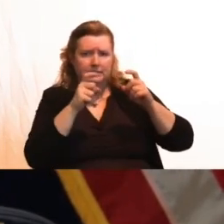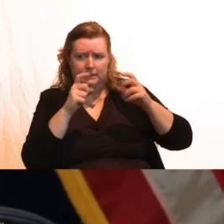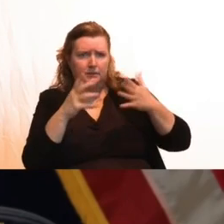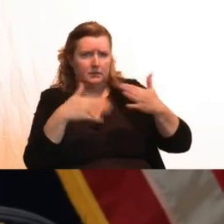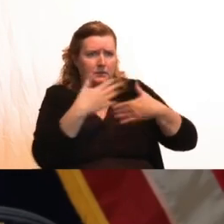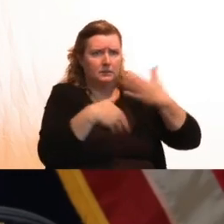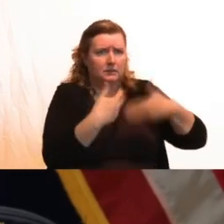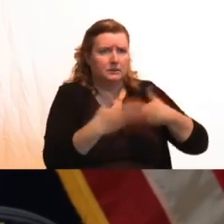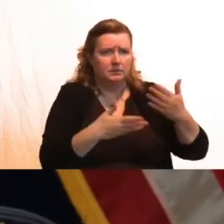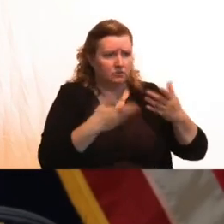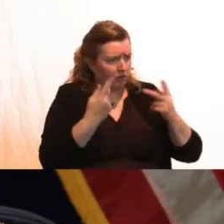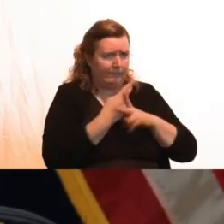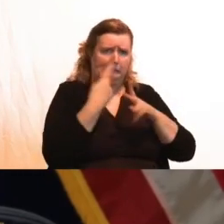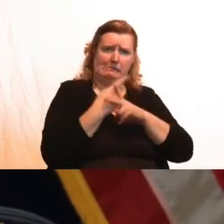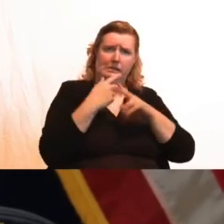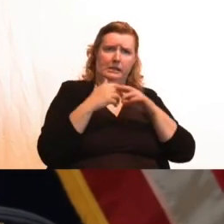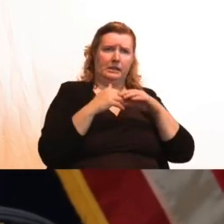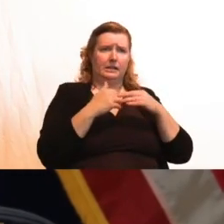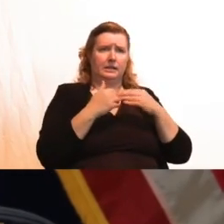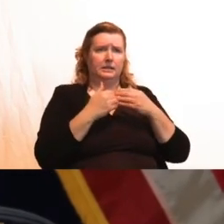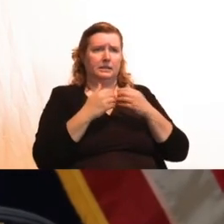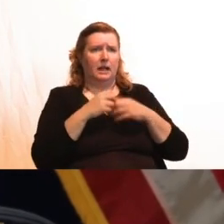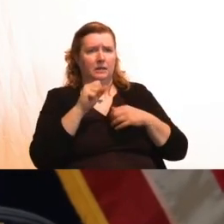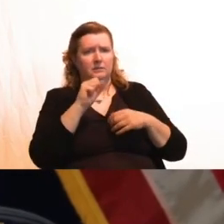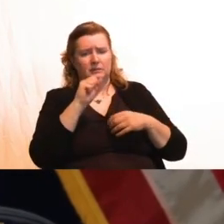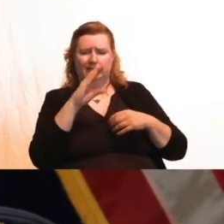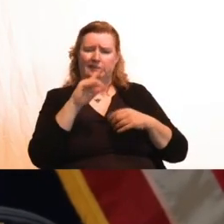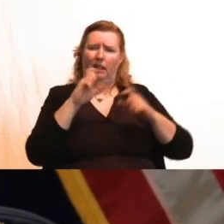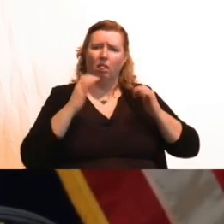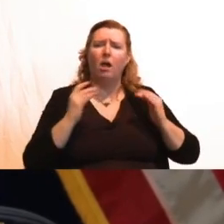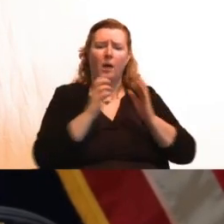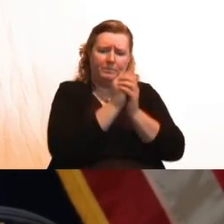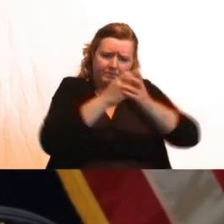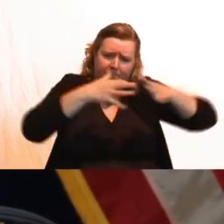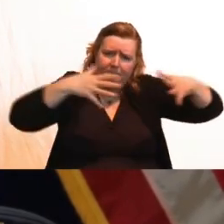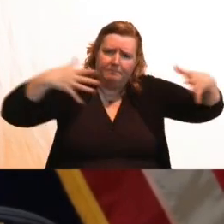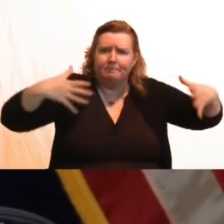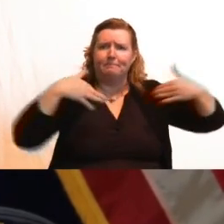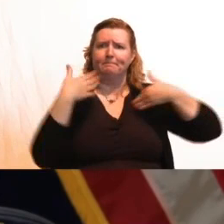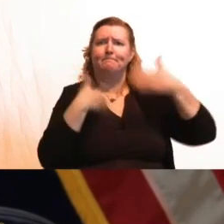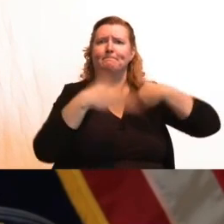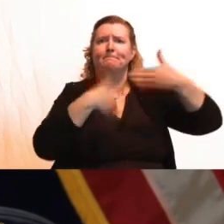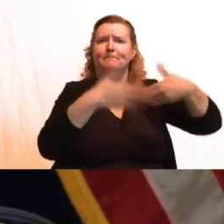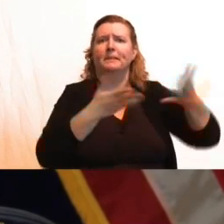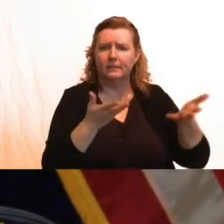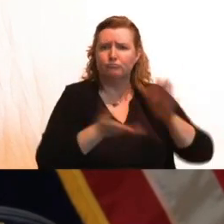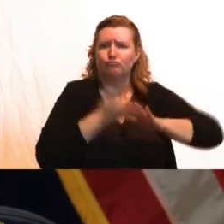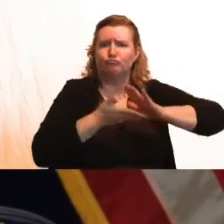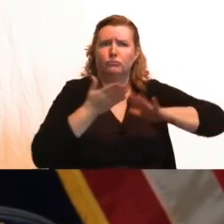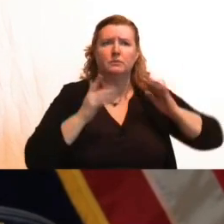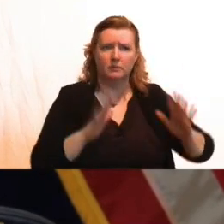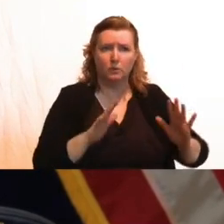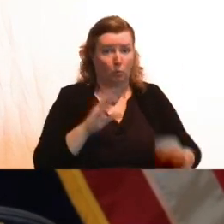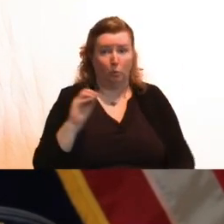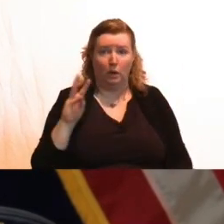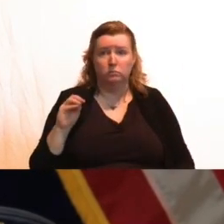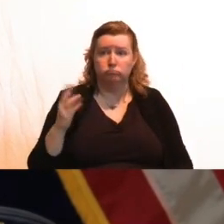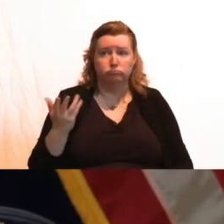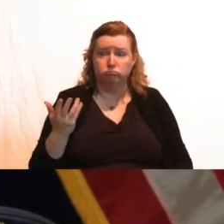located throughout the state. I think a lot of, in the early on, everybody